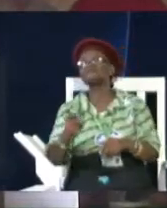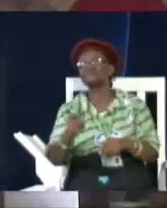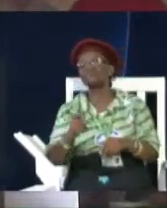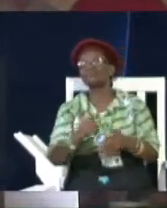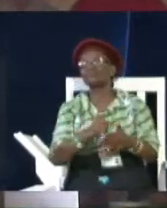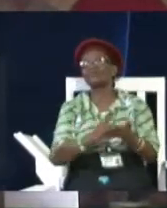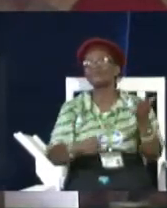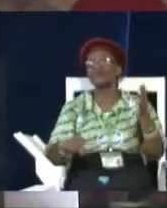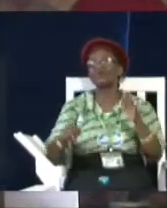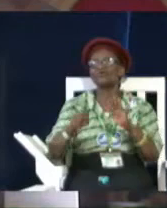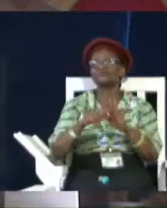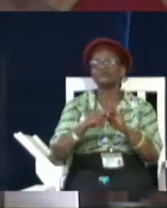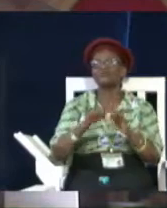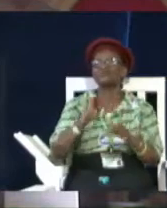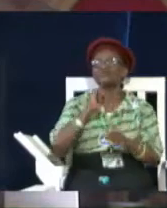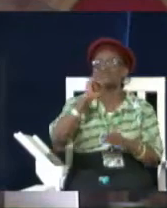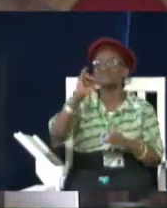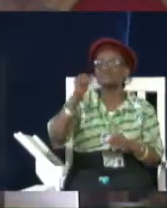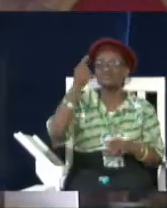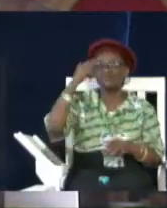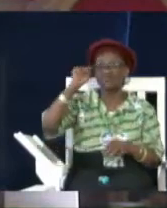is for others.